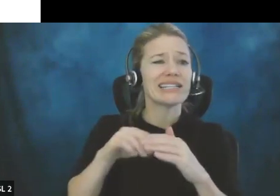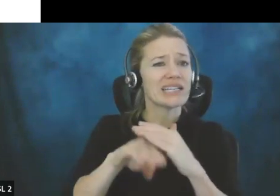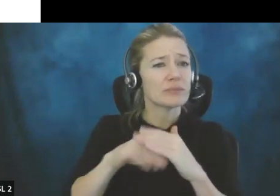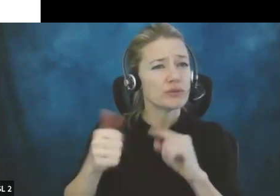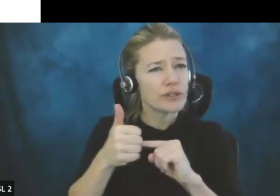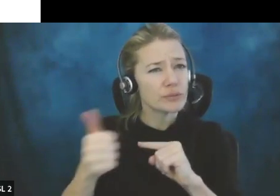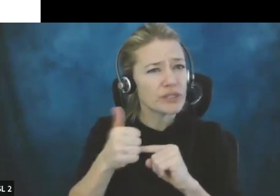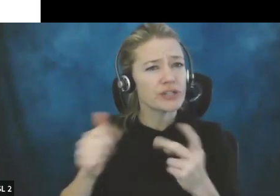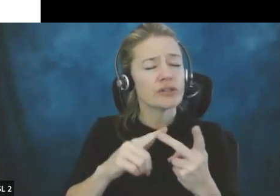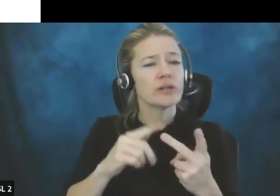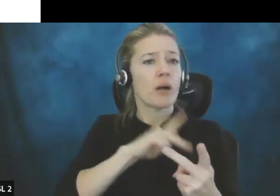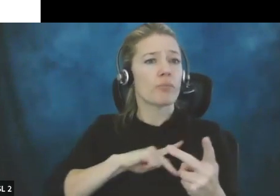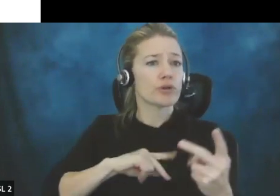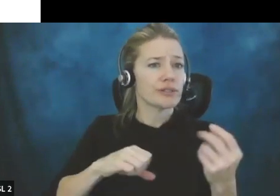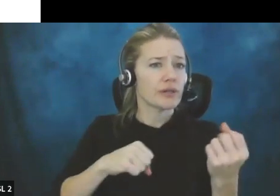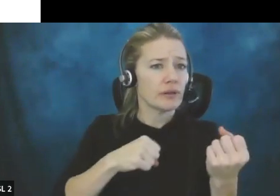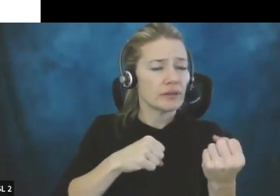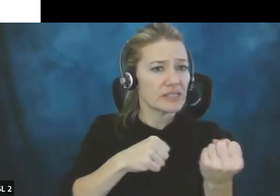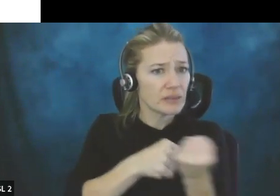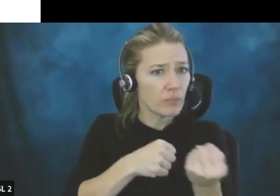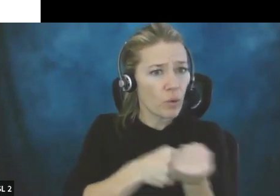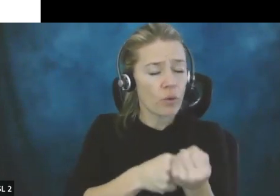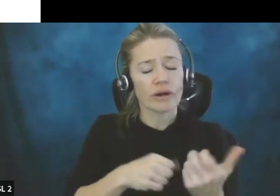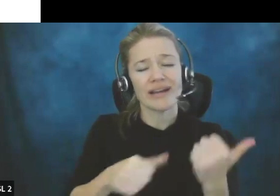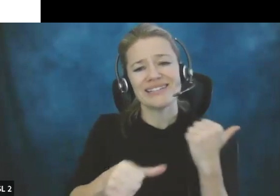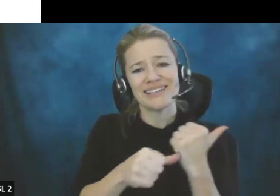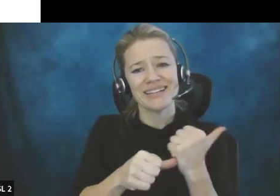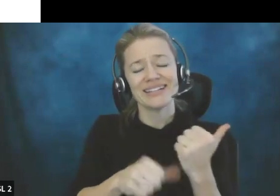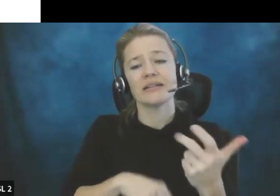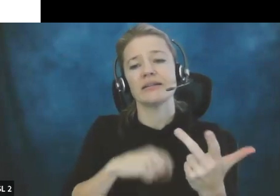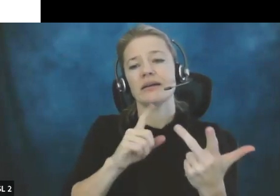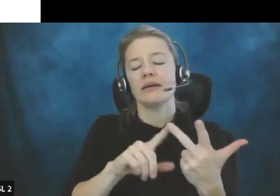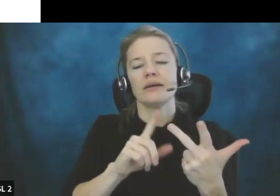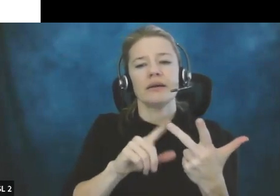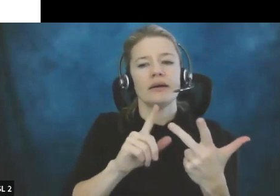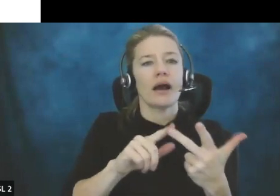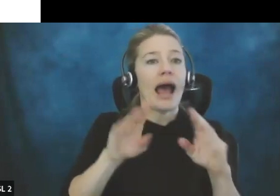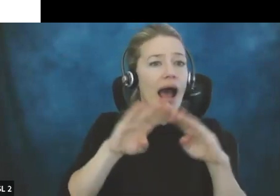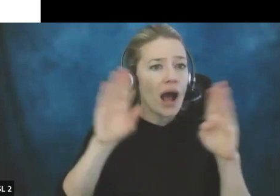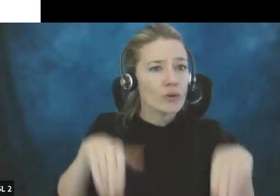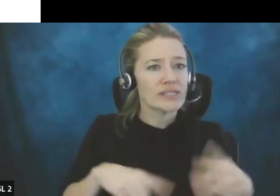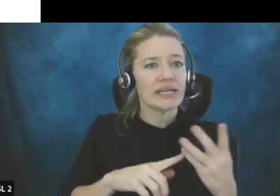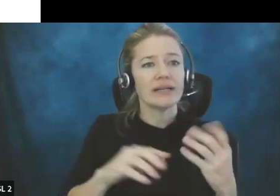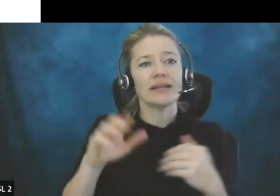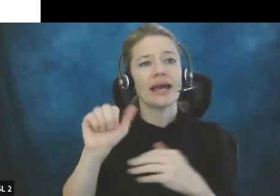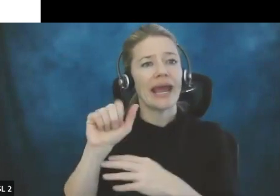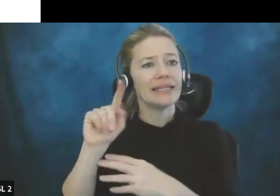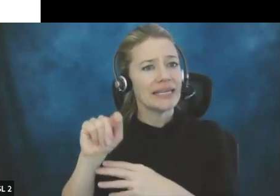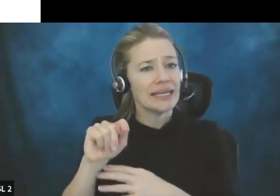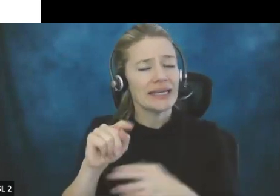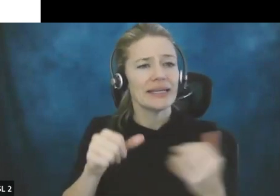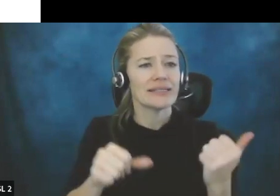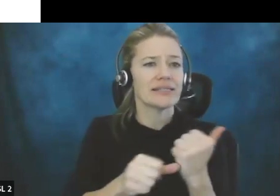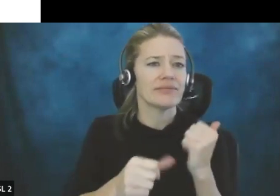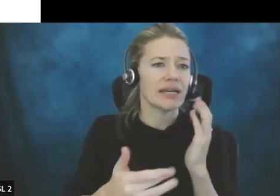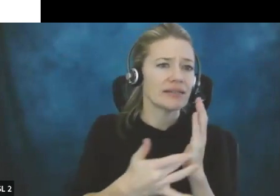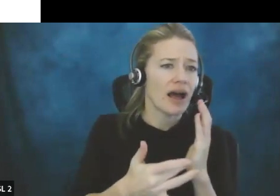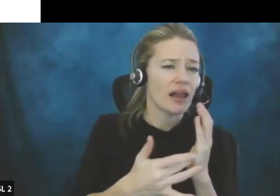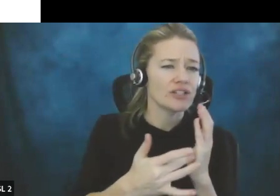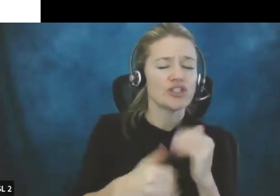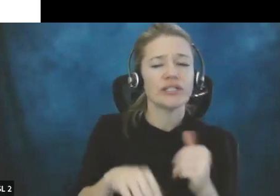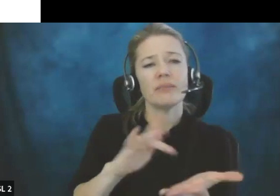housing, accessible transportation, personal attendant, caregiver support, access to healthcare, assistive technology,